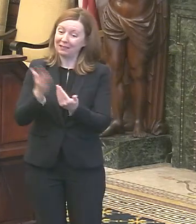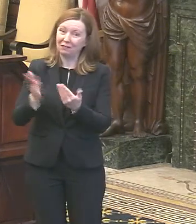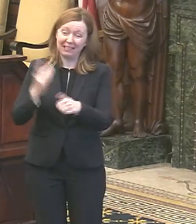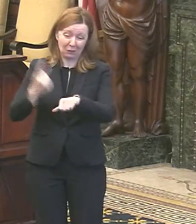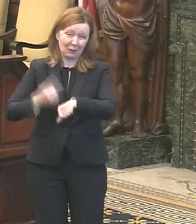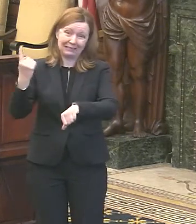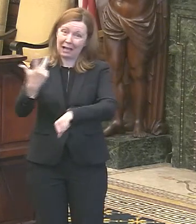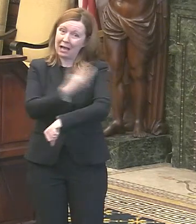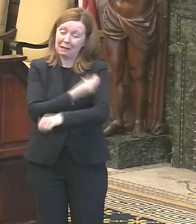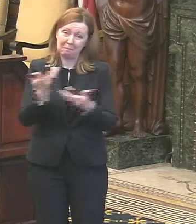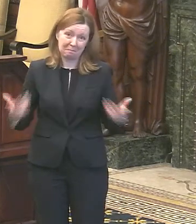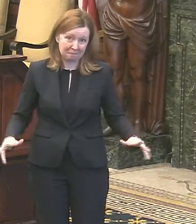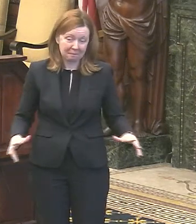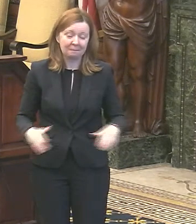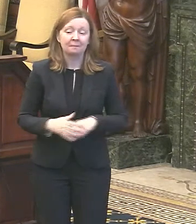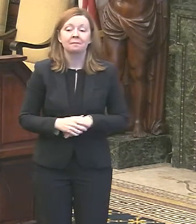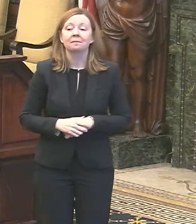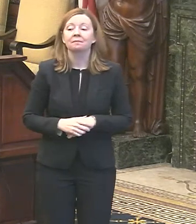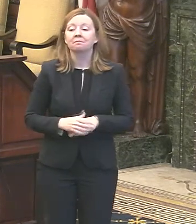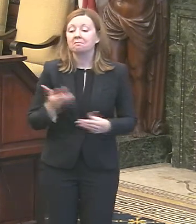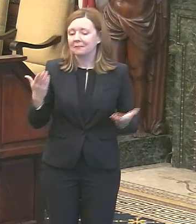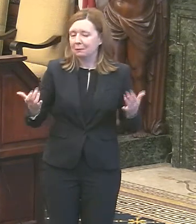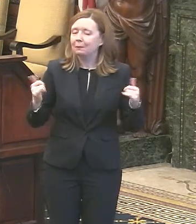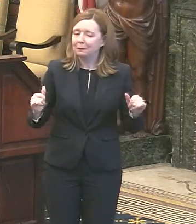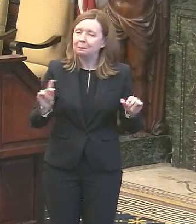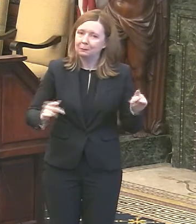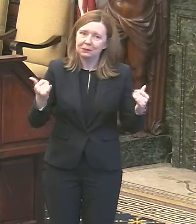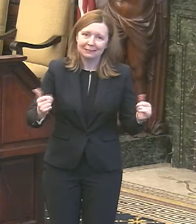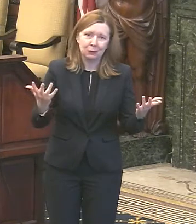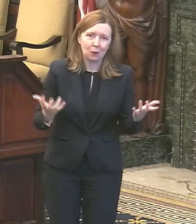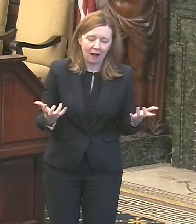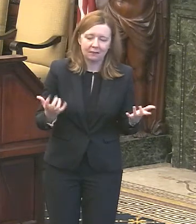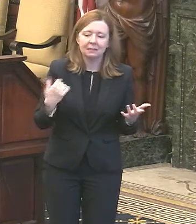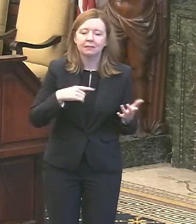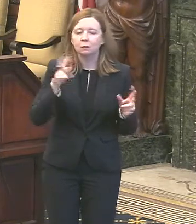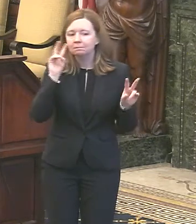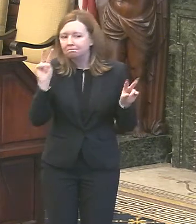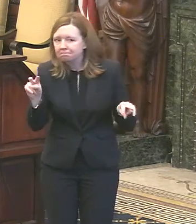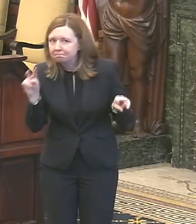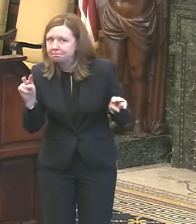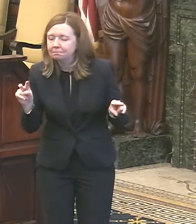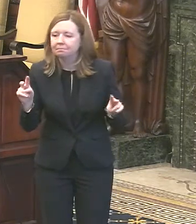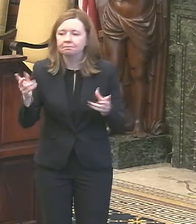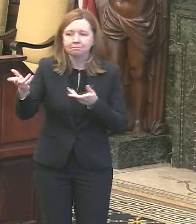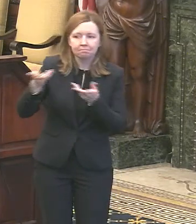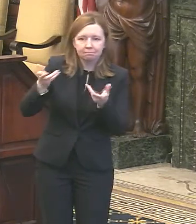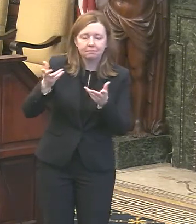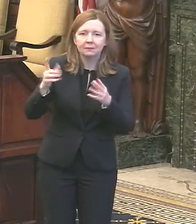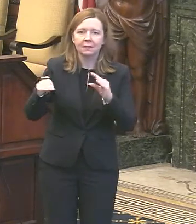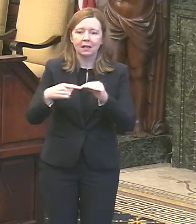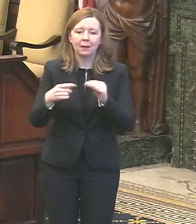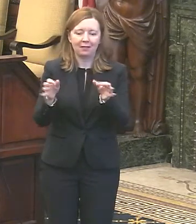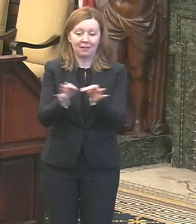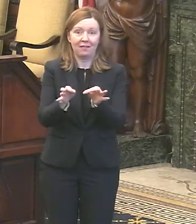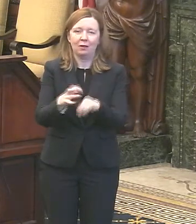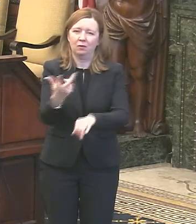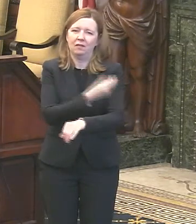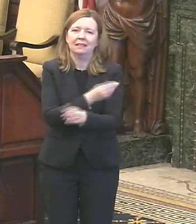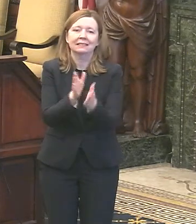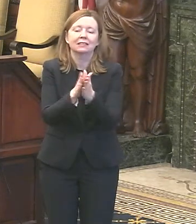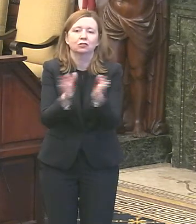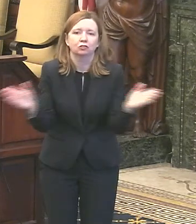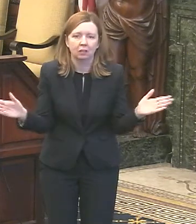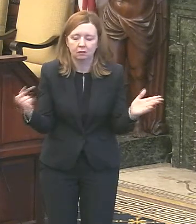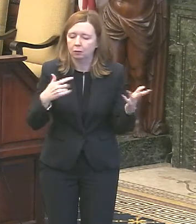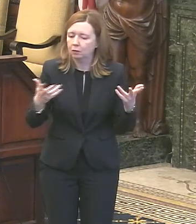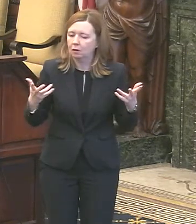single dose rather than 2 doses. They may still do that. We are going to be communicating in general about the value of vaccination. We